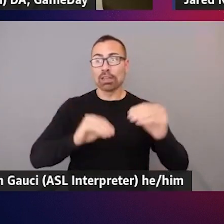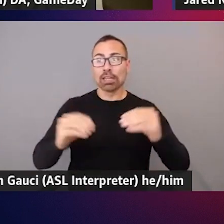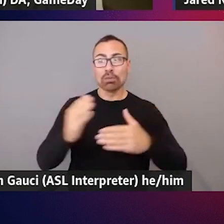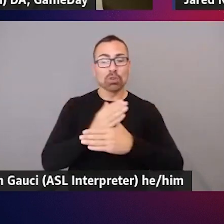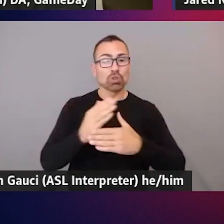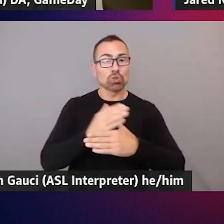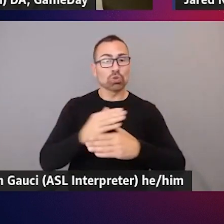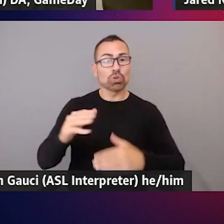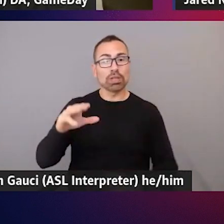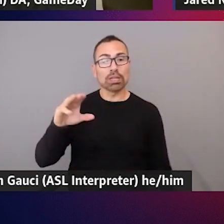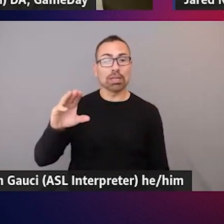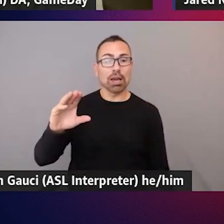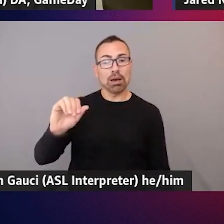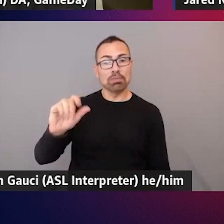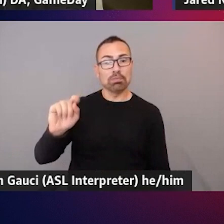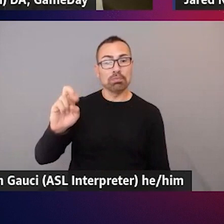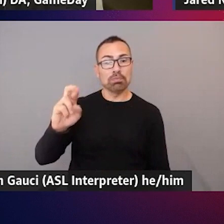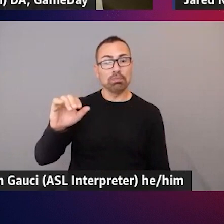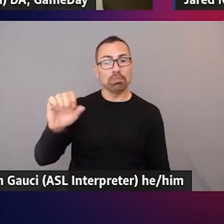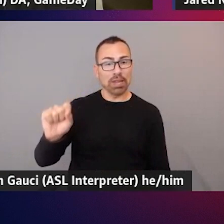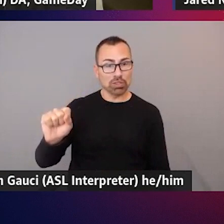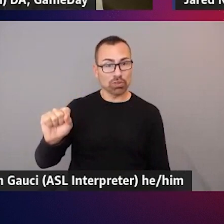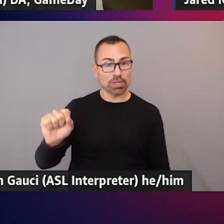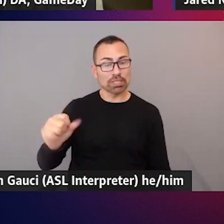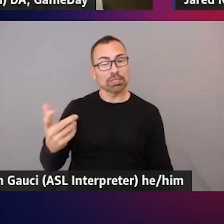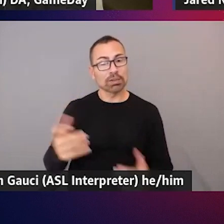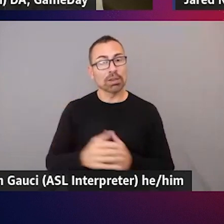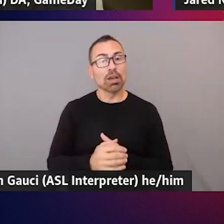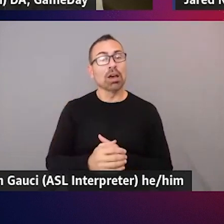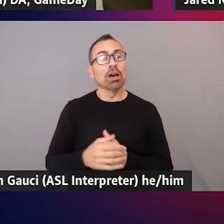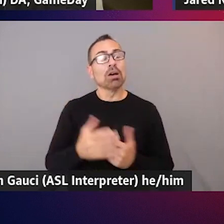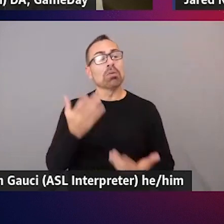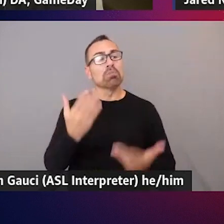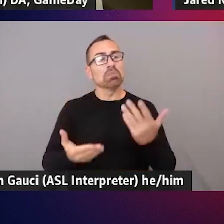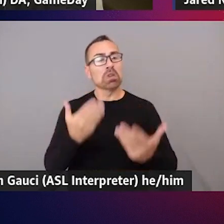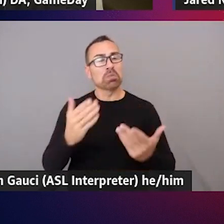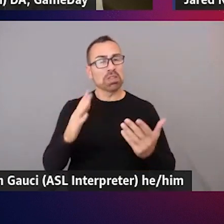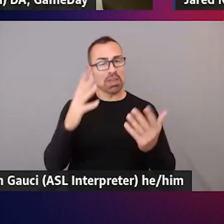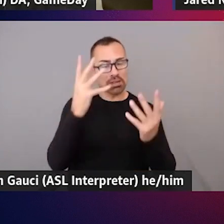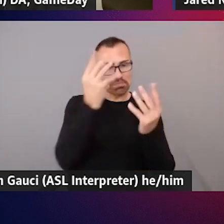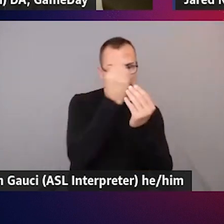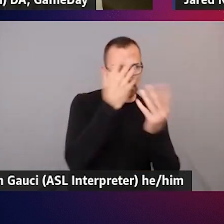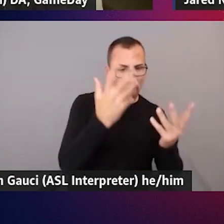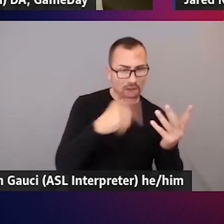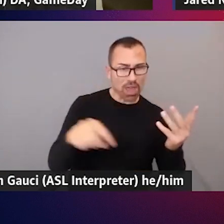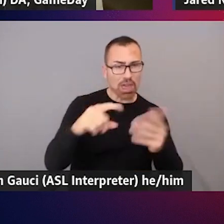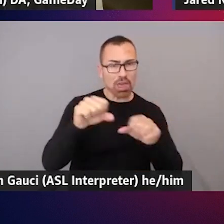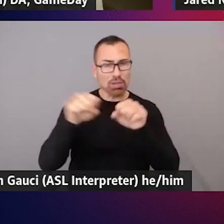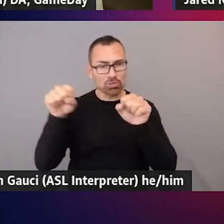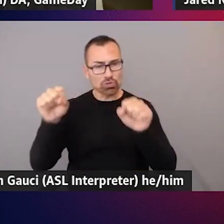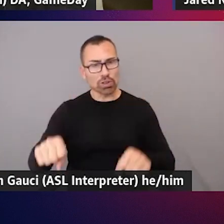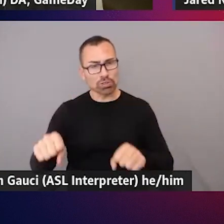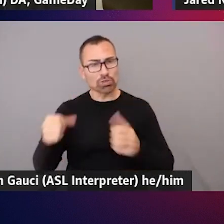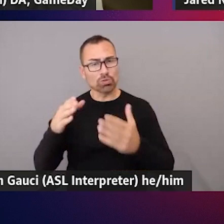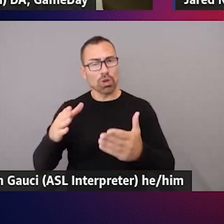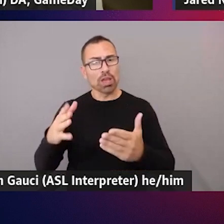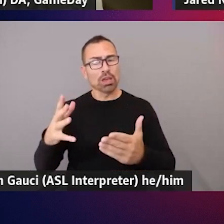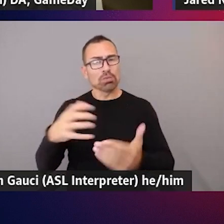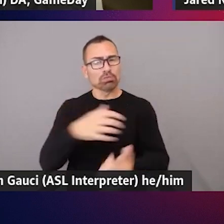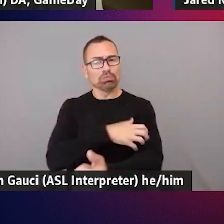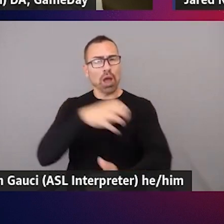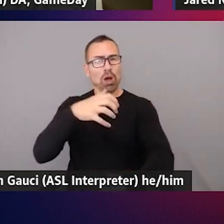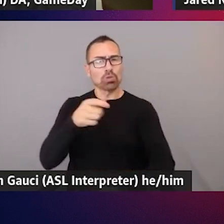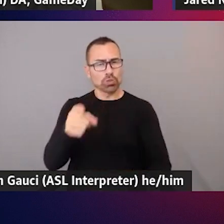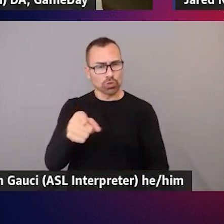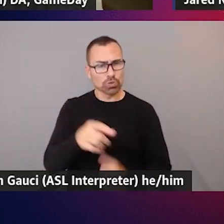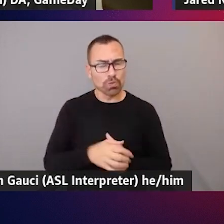dice. Emitting that data in a structured format really brings a lot of power and flexibility to you.